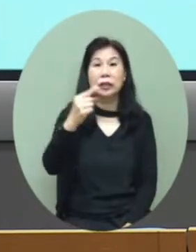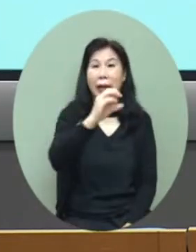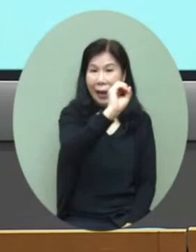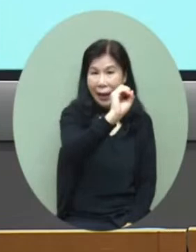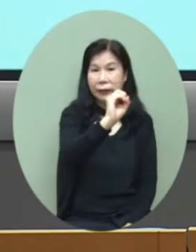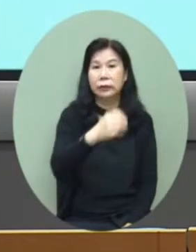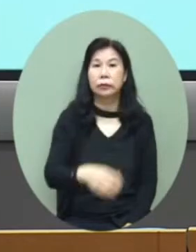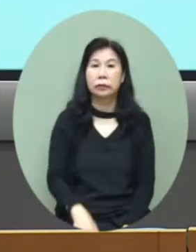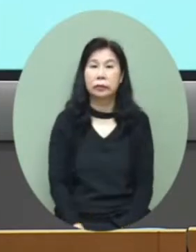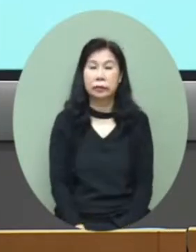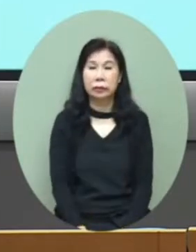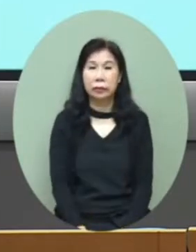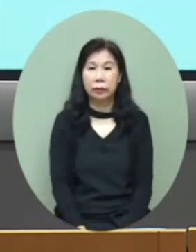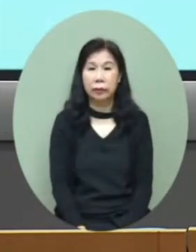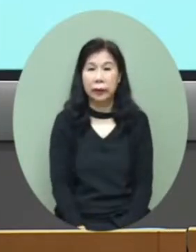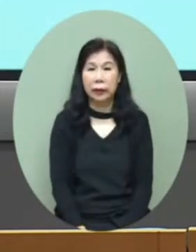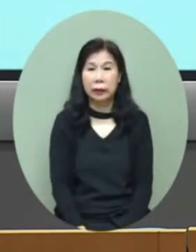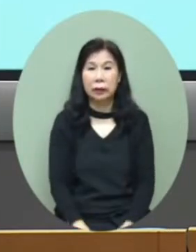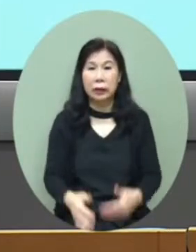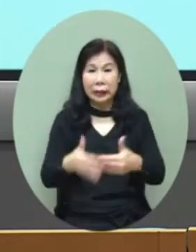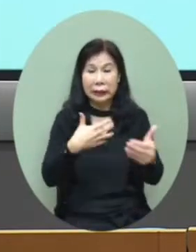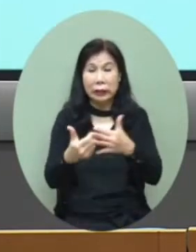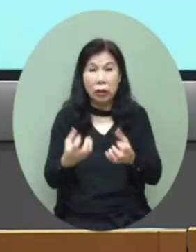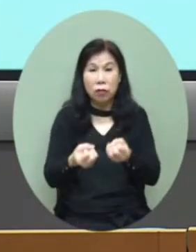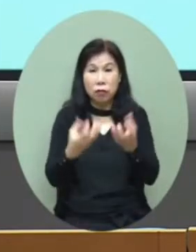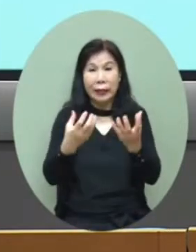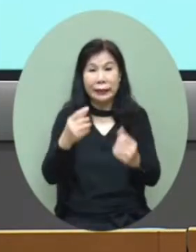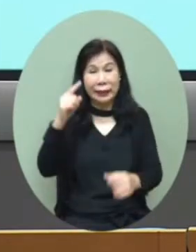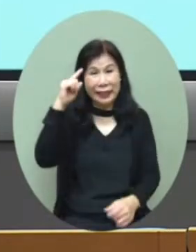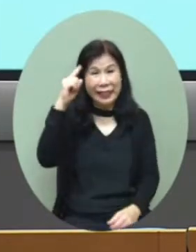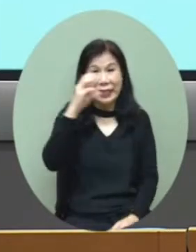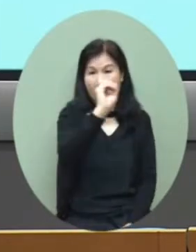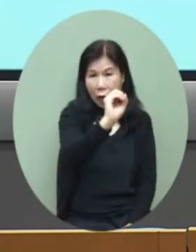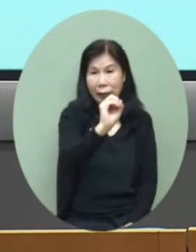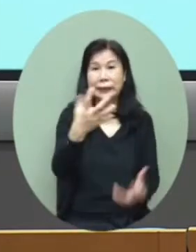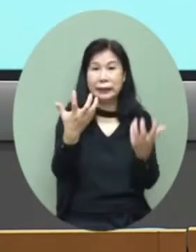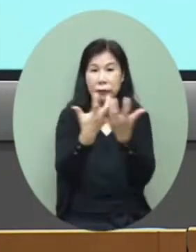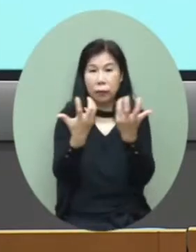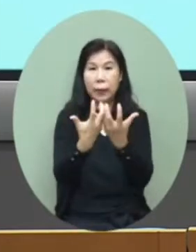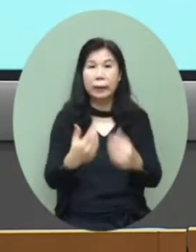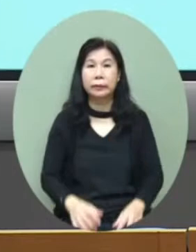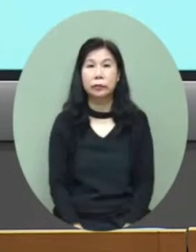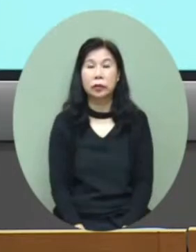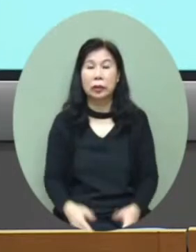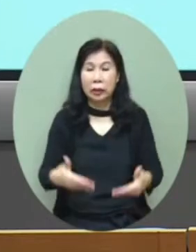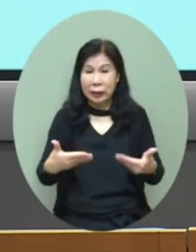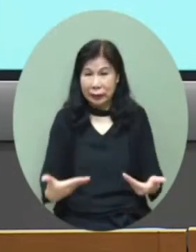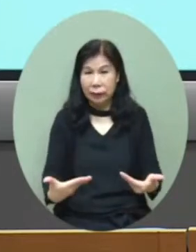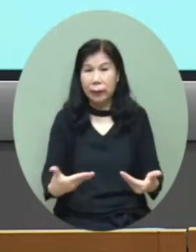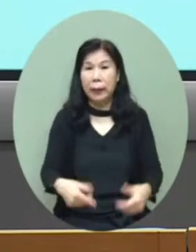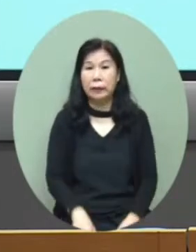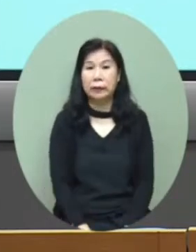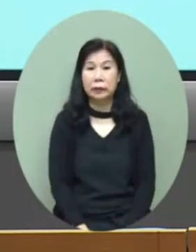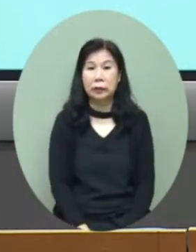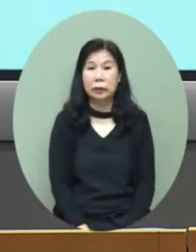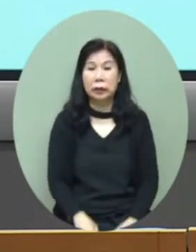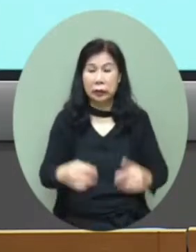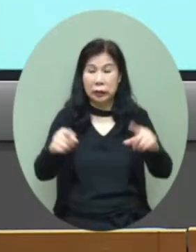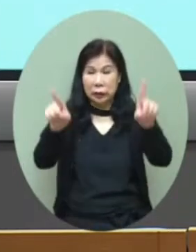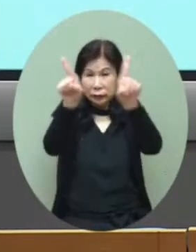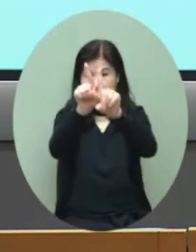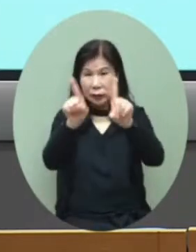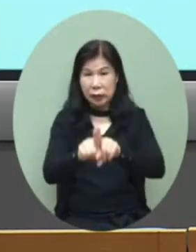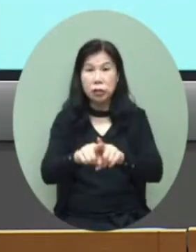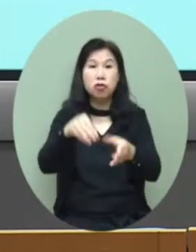So medically speaking, we often call the incidence date day